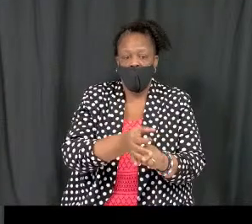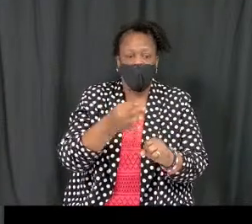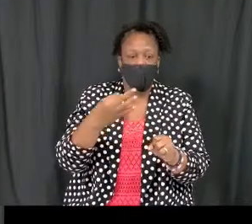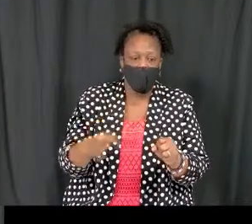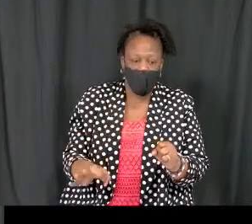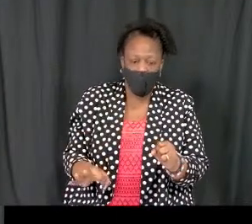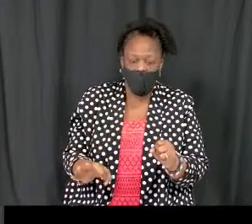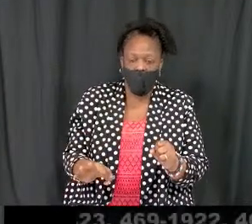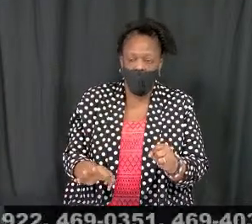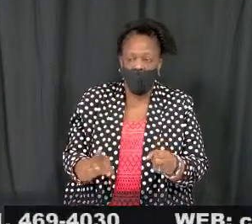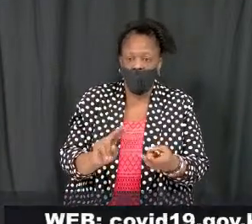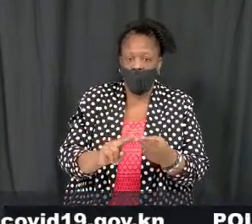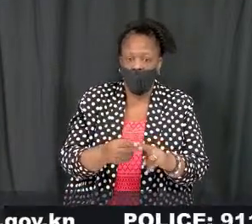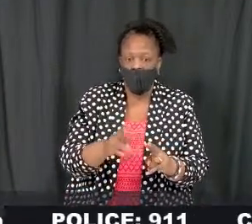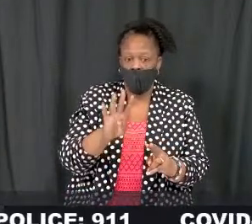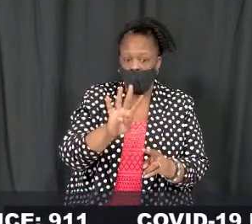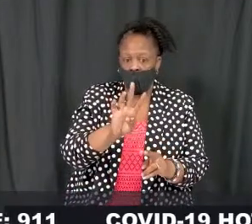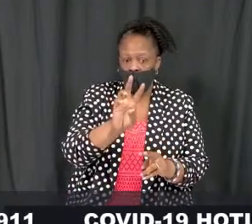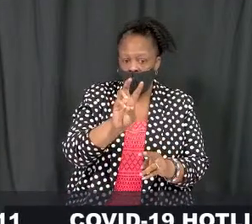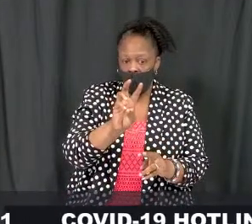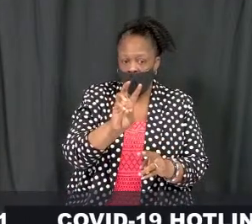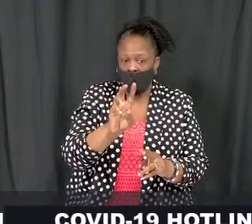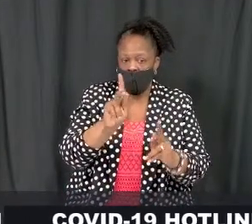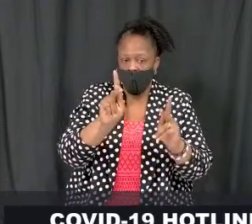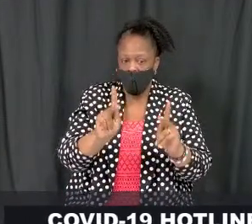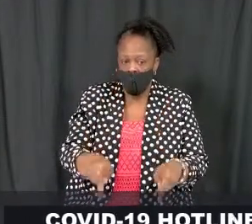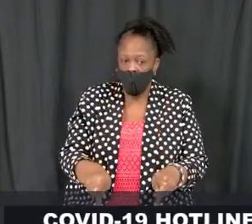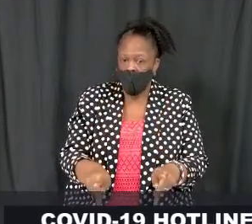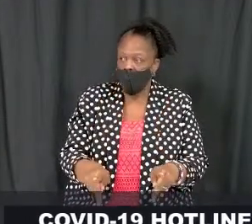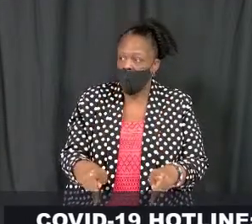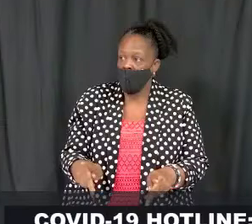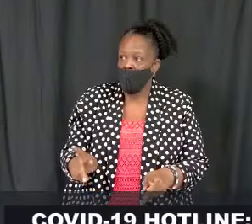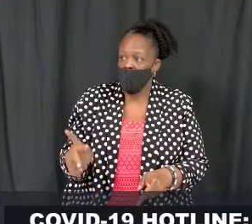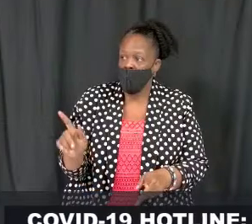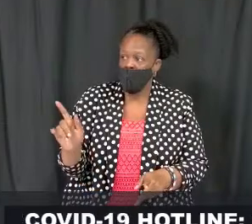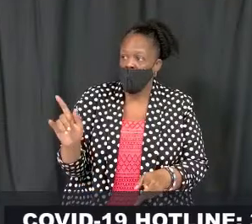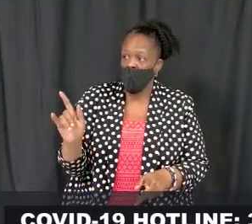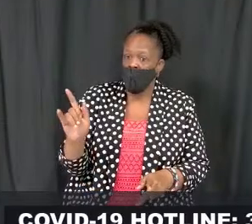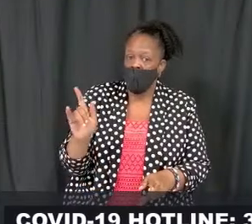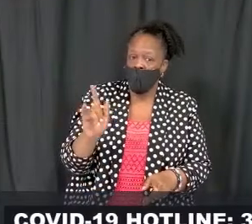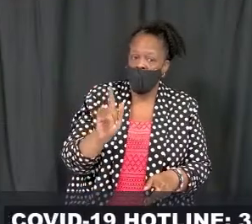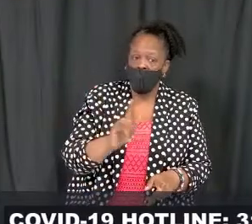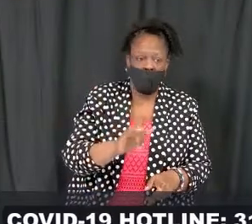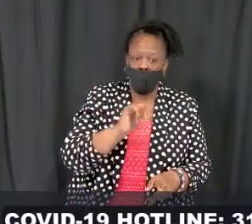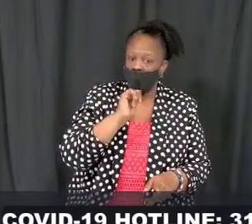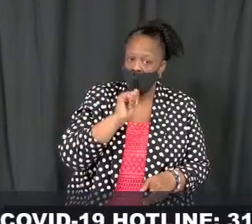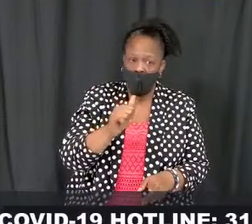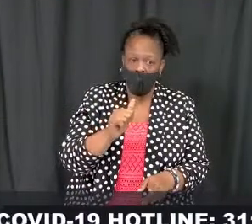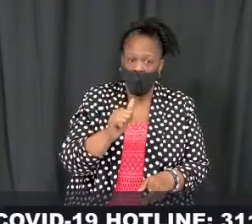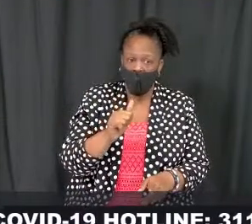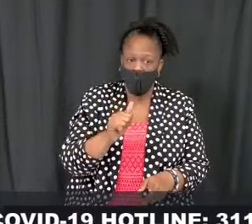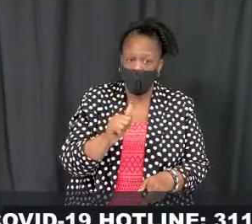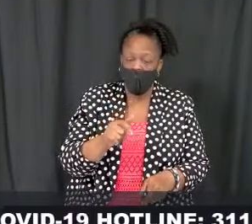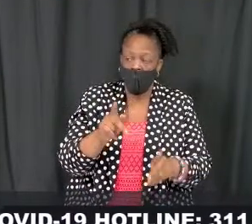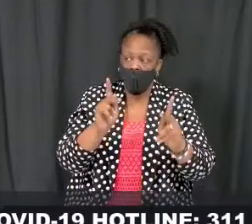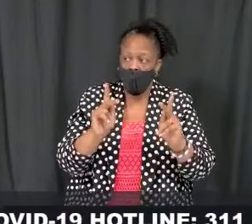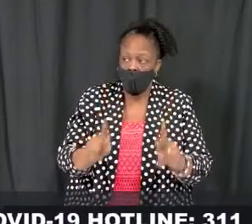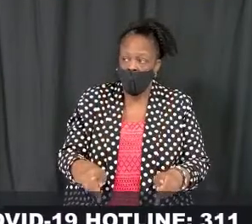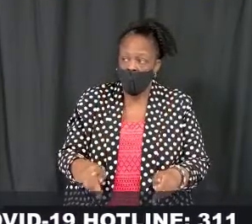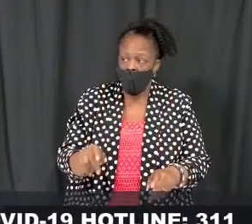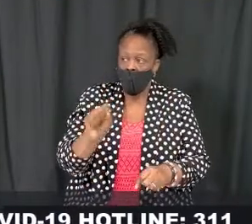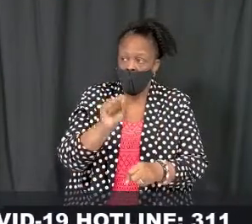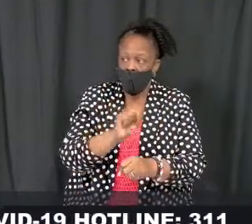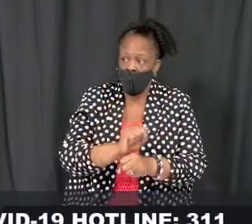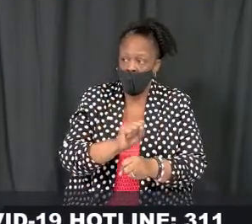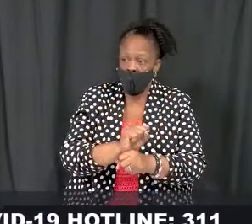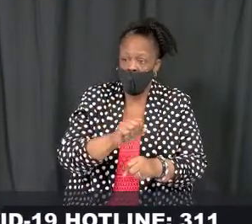Case 46 is a national who does not have a travel history. The individual works in